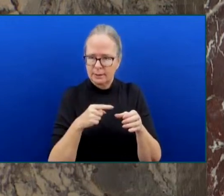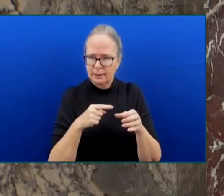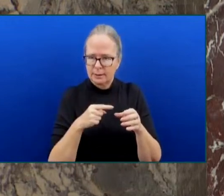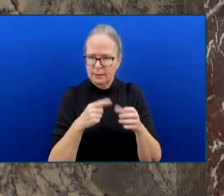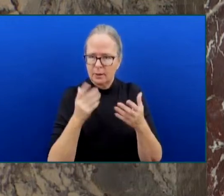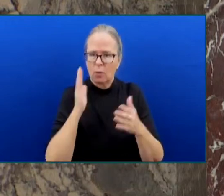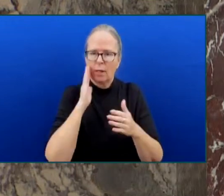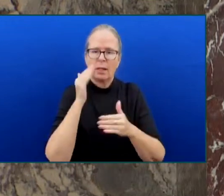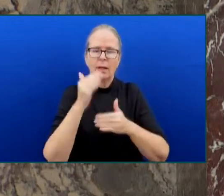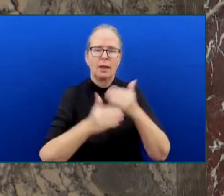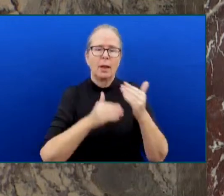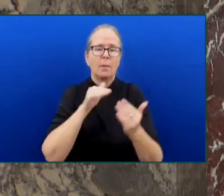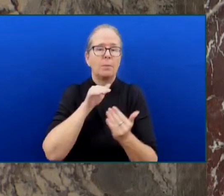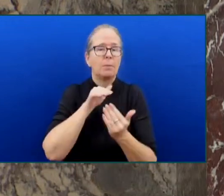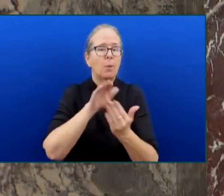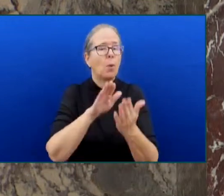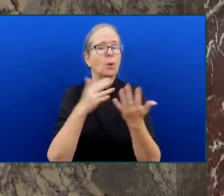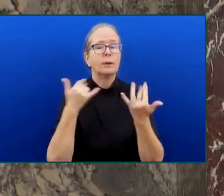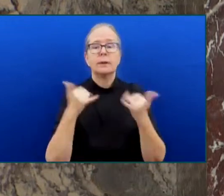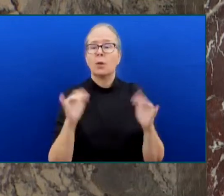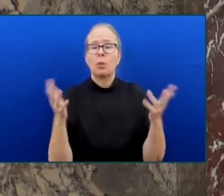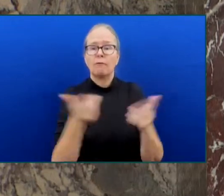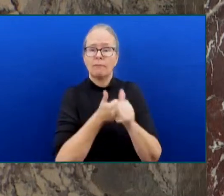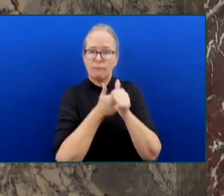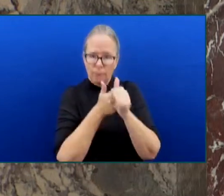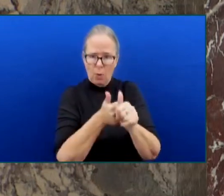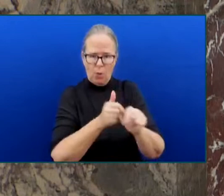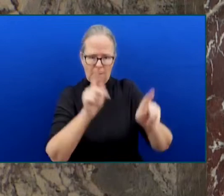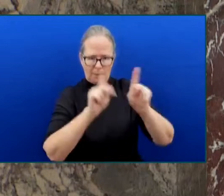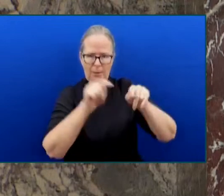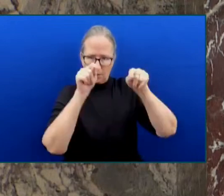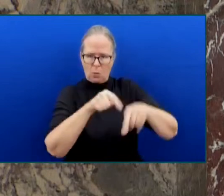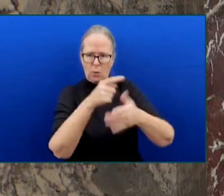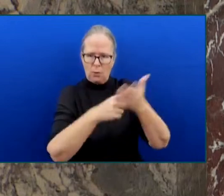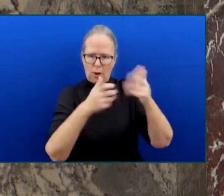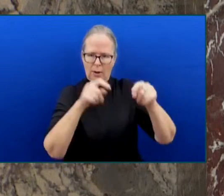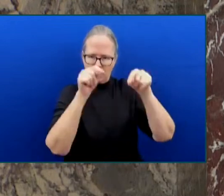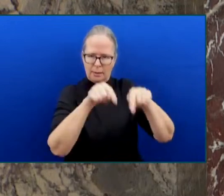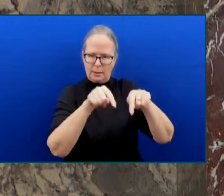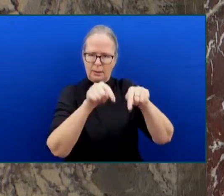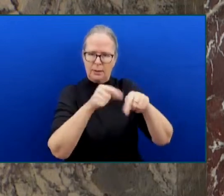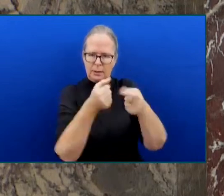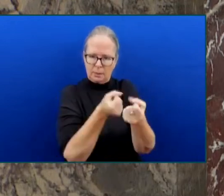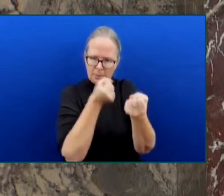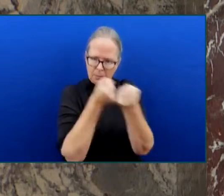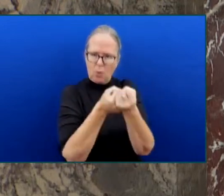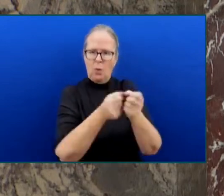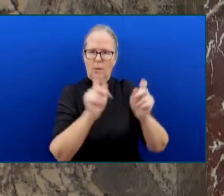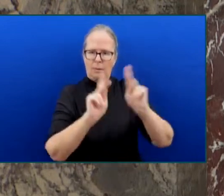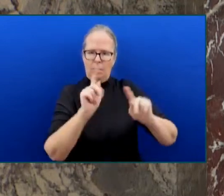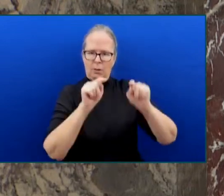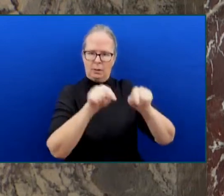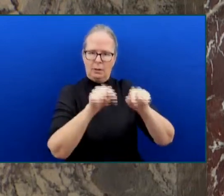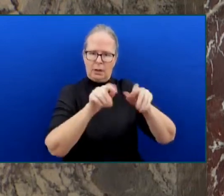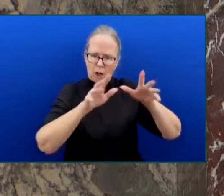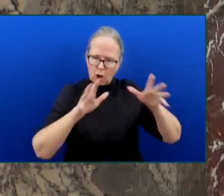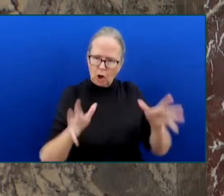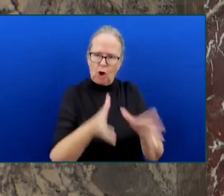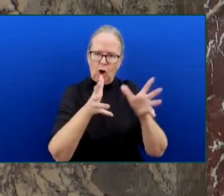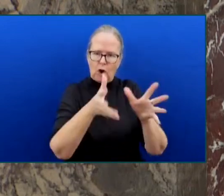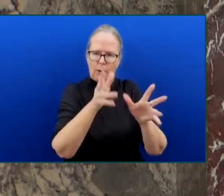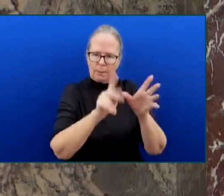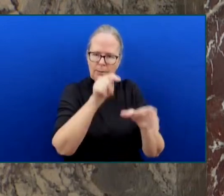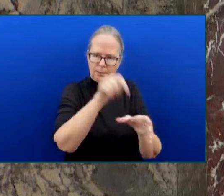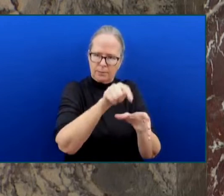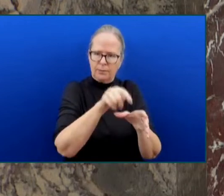people in the choices to make that switch from fossil fuel emissions into low emission technologies by supporting